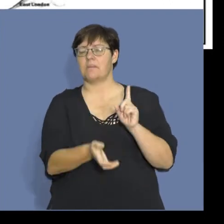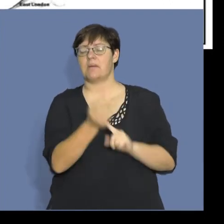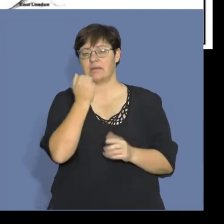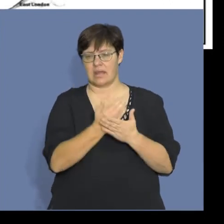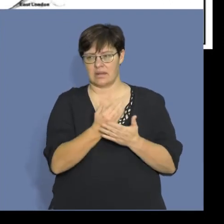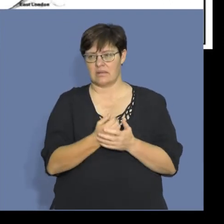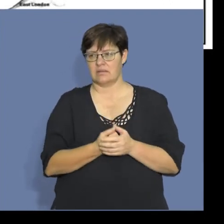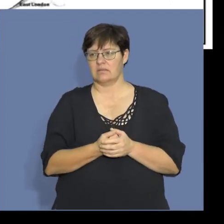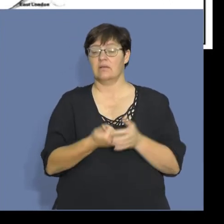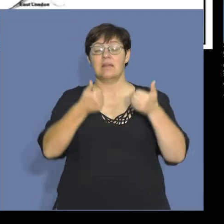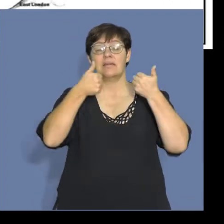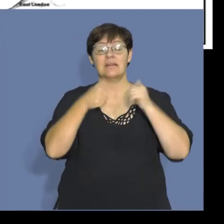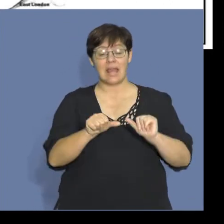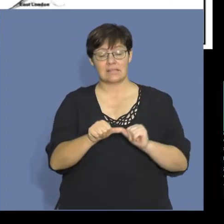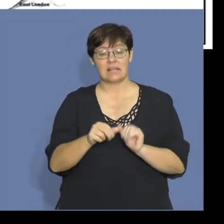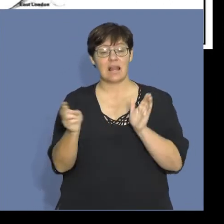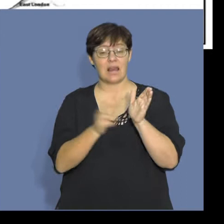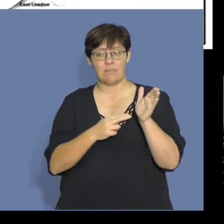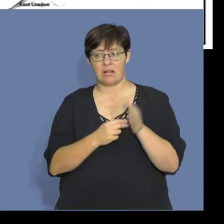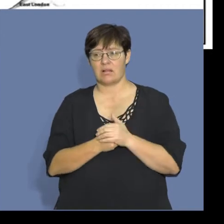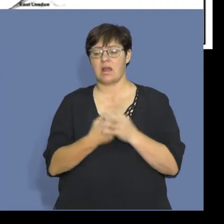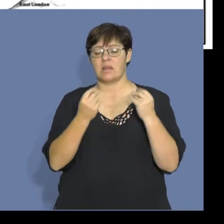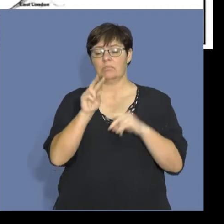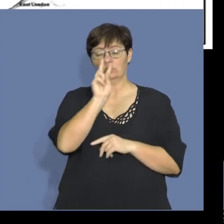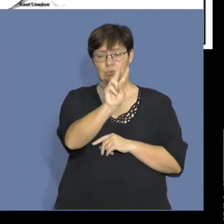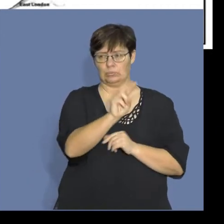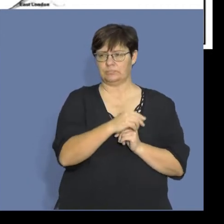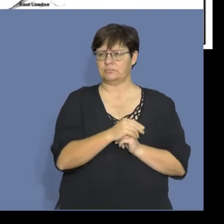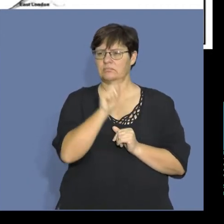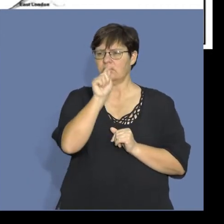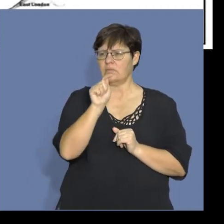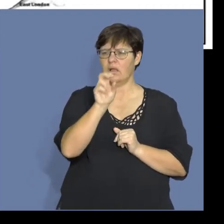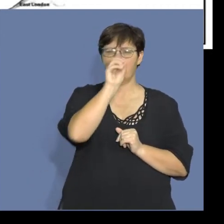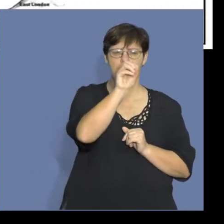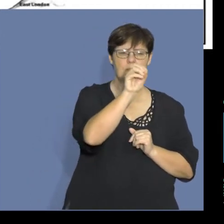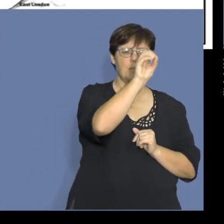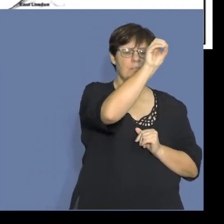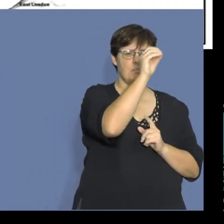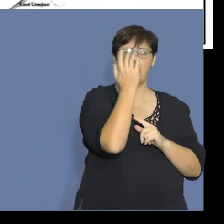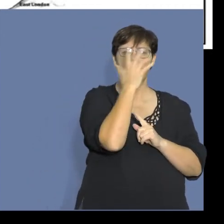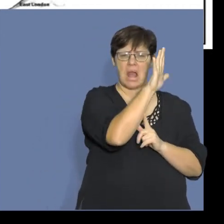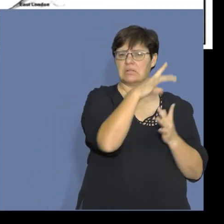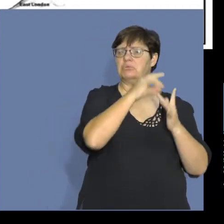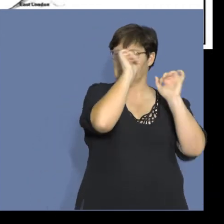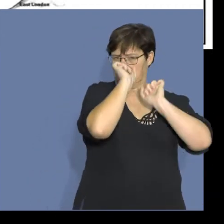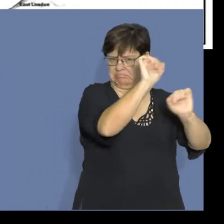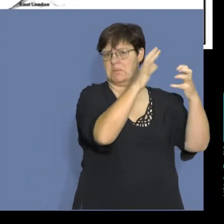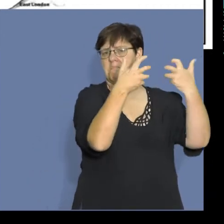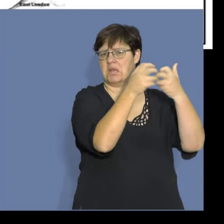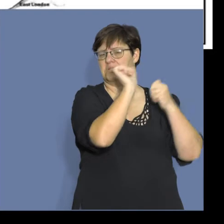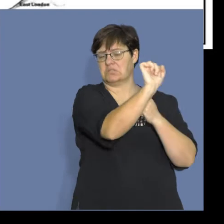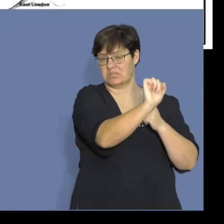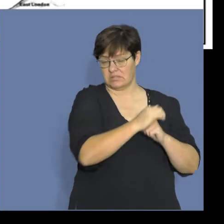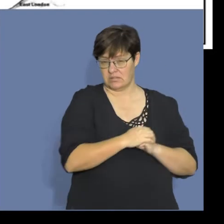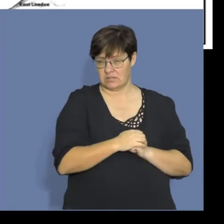that. The next area that we need to label is area number 2, and here you're seeing a unique plant species that is found in this area